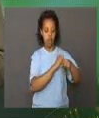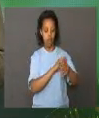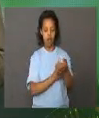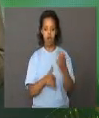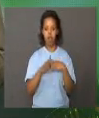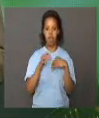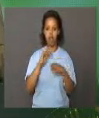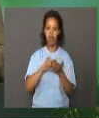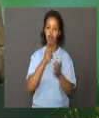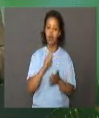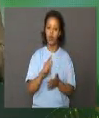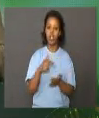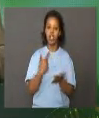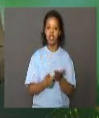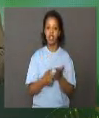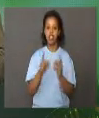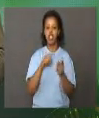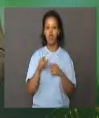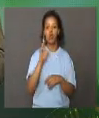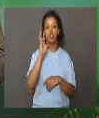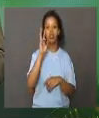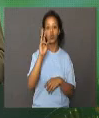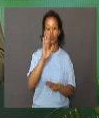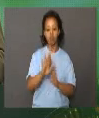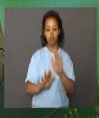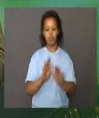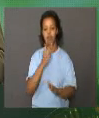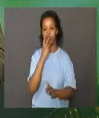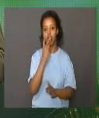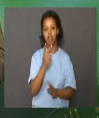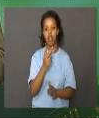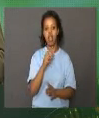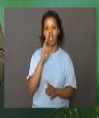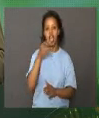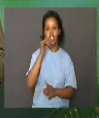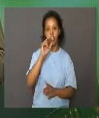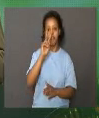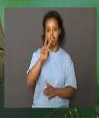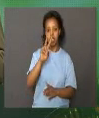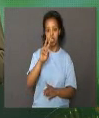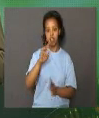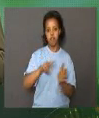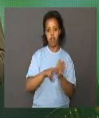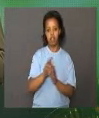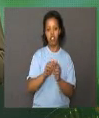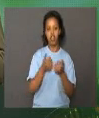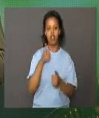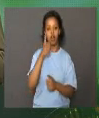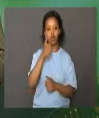we explained the six steps involved in the reproductive cycle of the